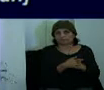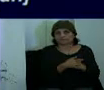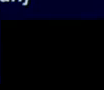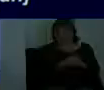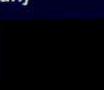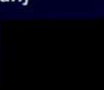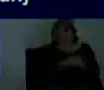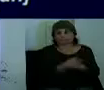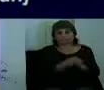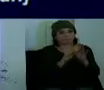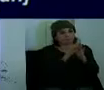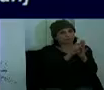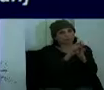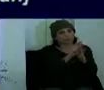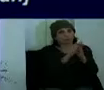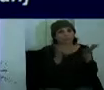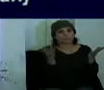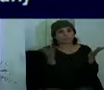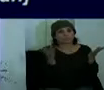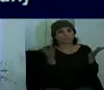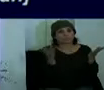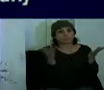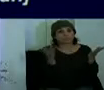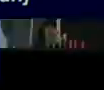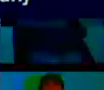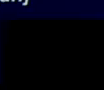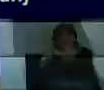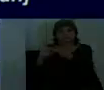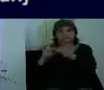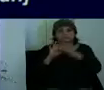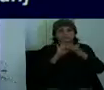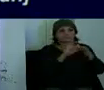To symbolize the unity of all people,